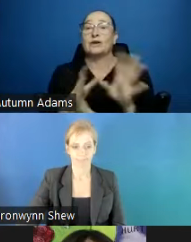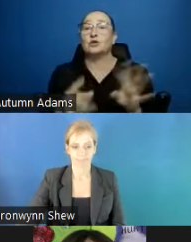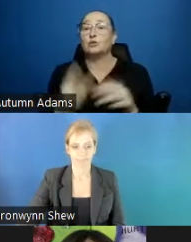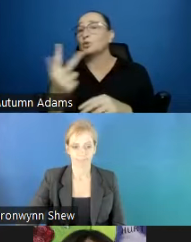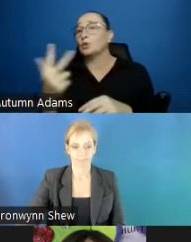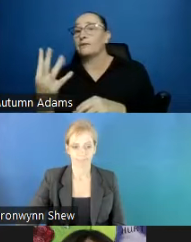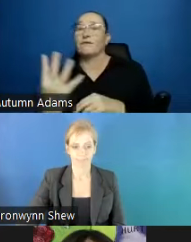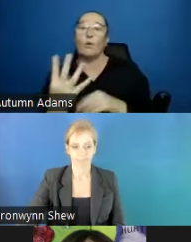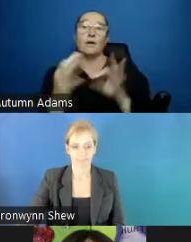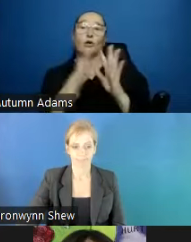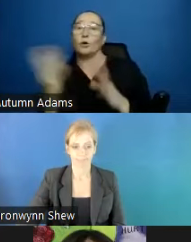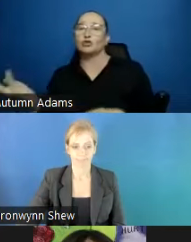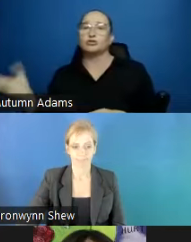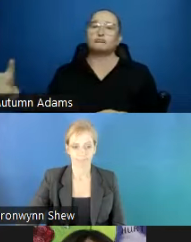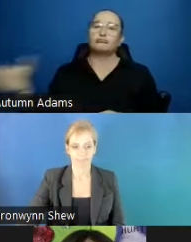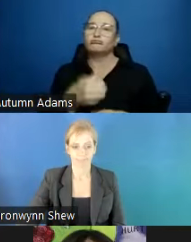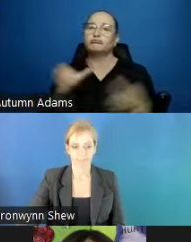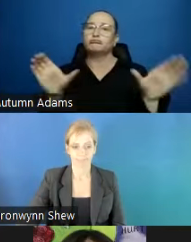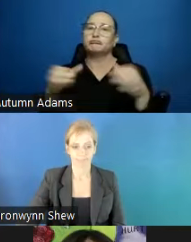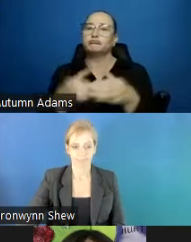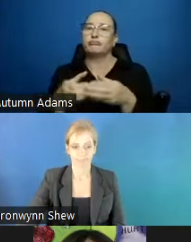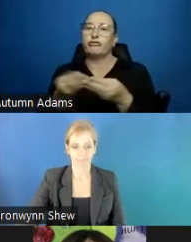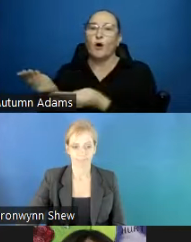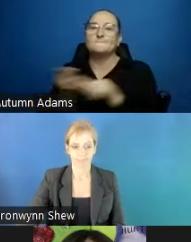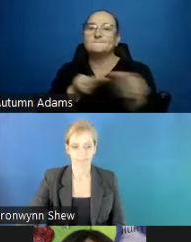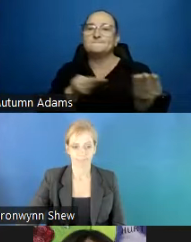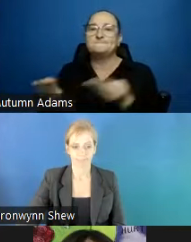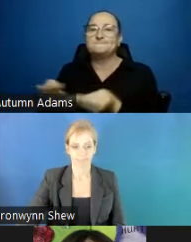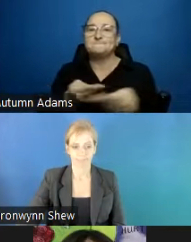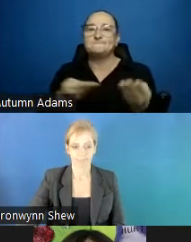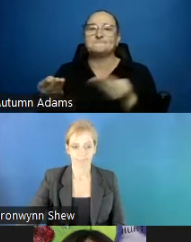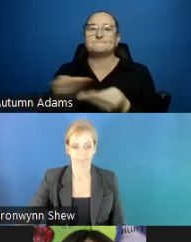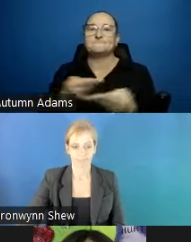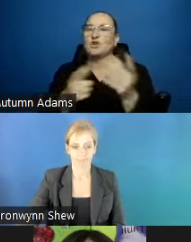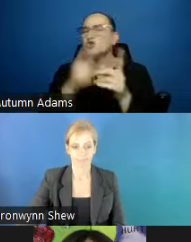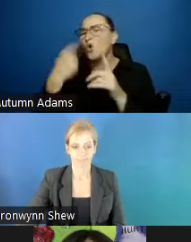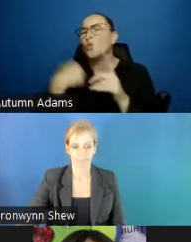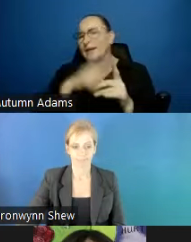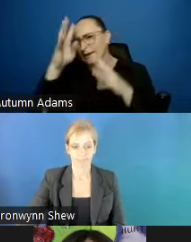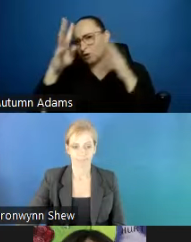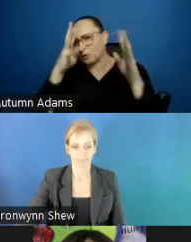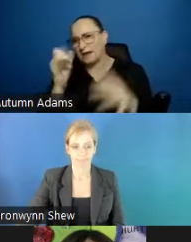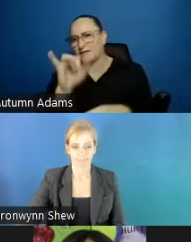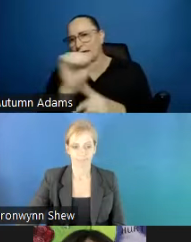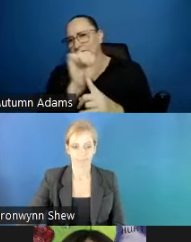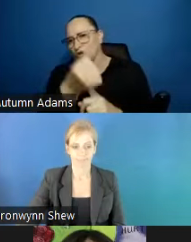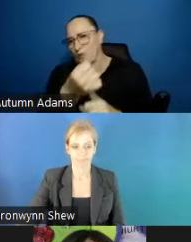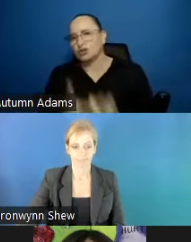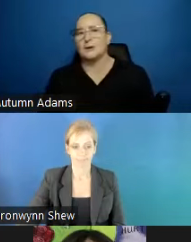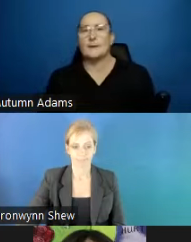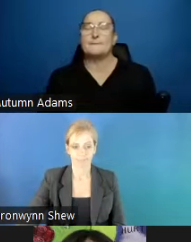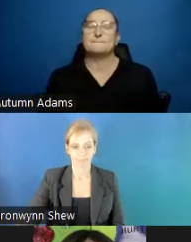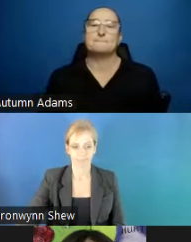so we can get creative in those situations. Excellent. Another person asks if the